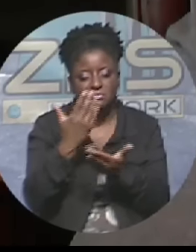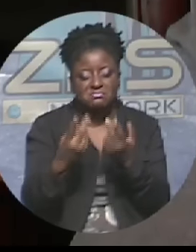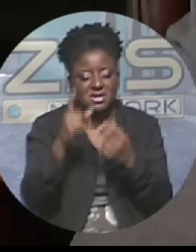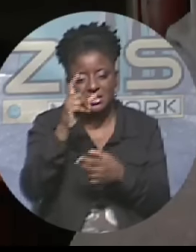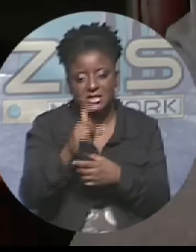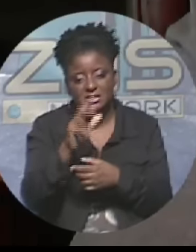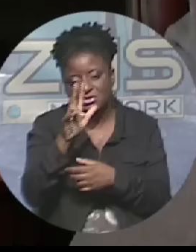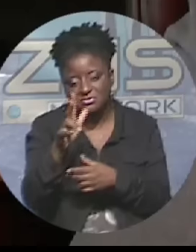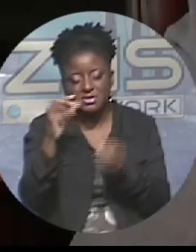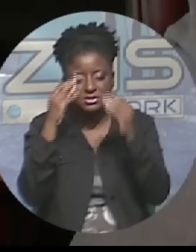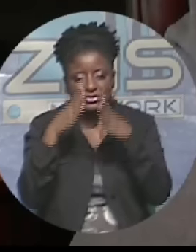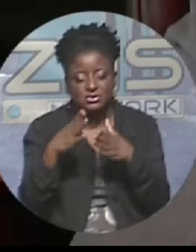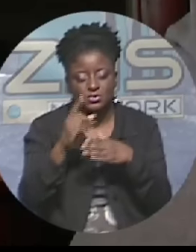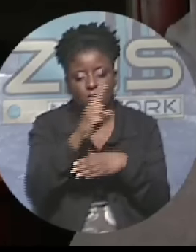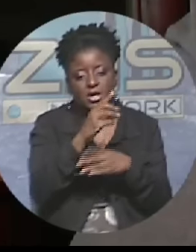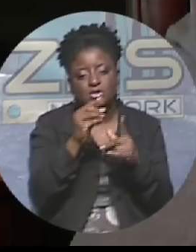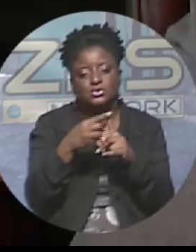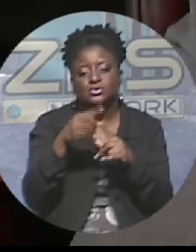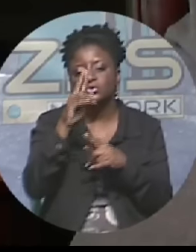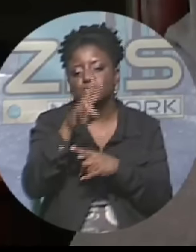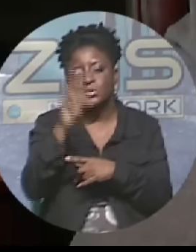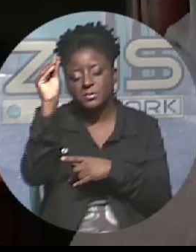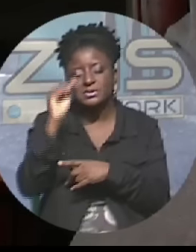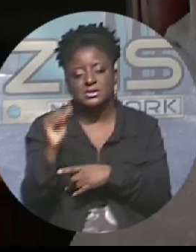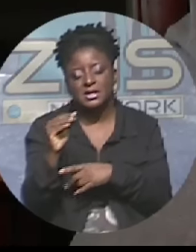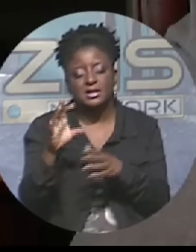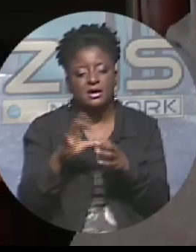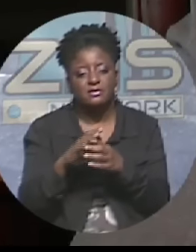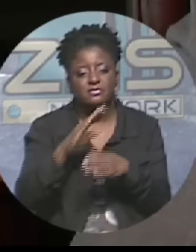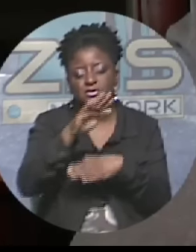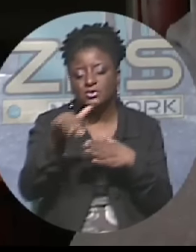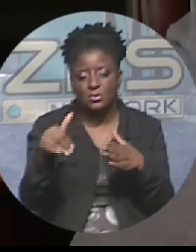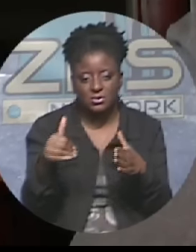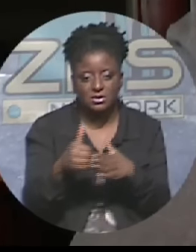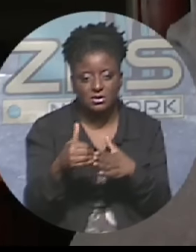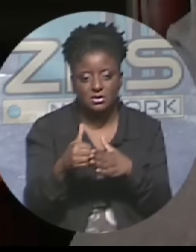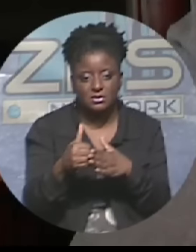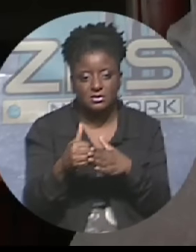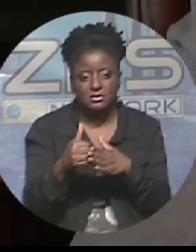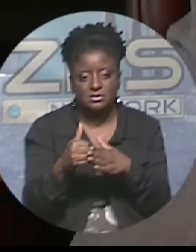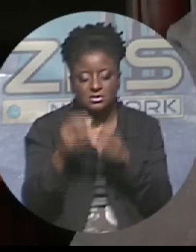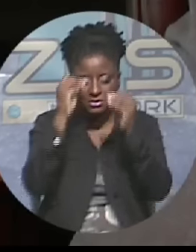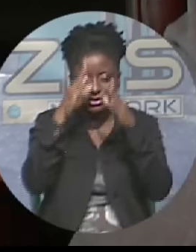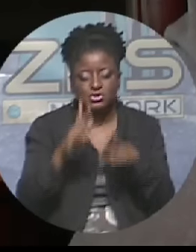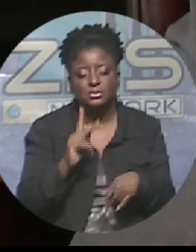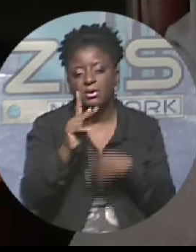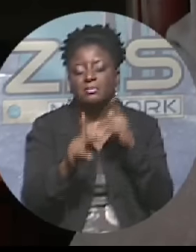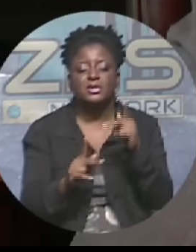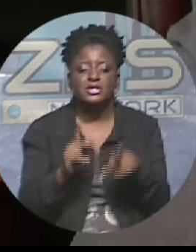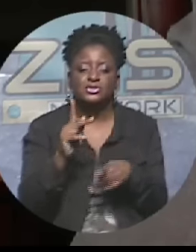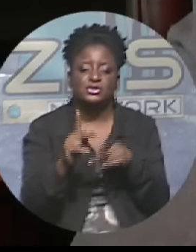You're talking about 1 to 2% of the, probably about 2% of the total teacher population.